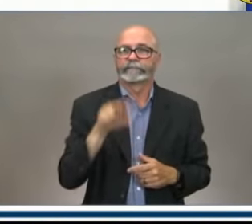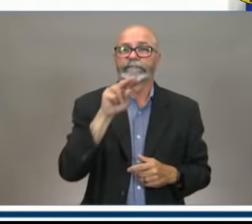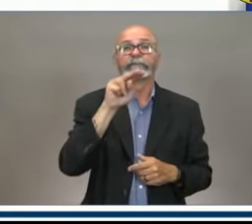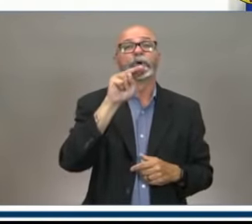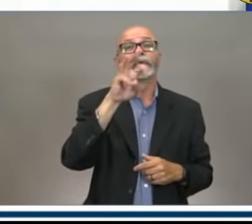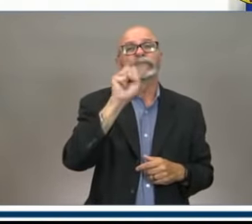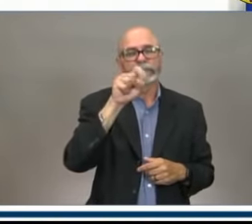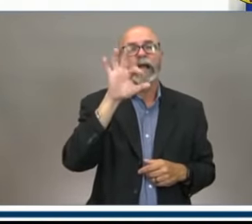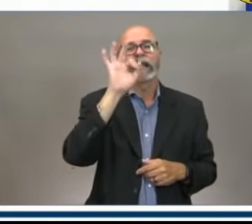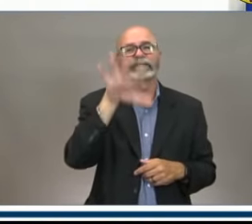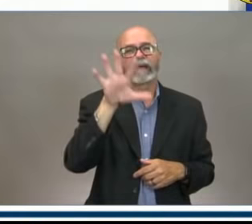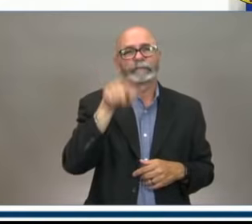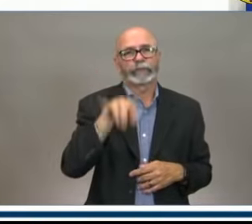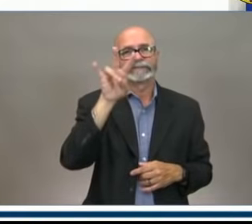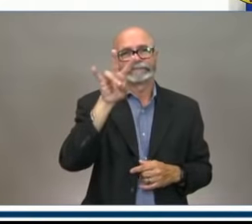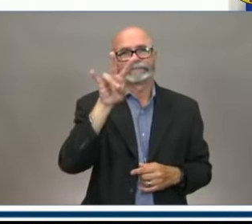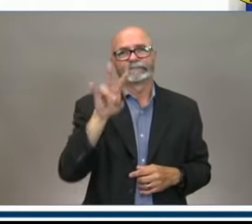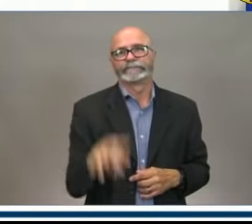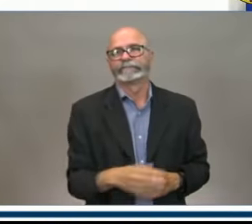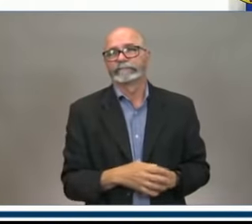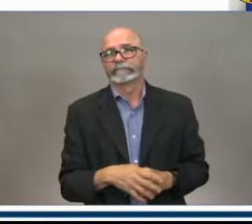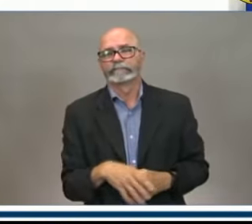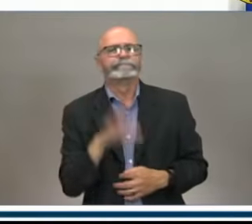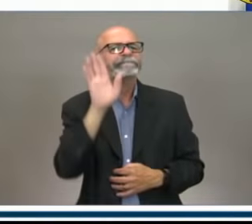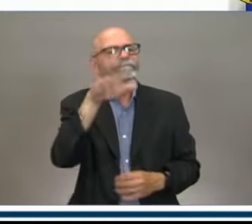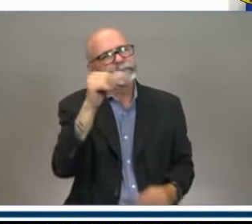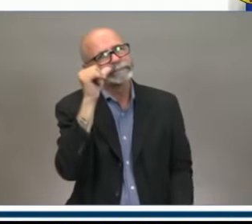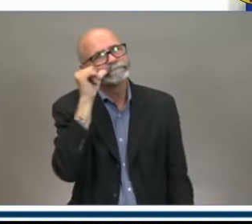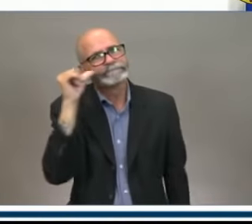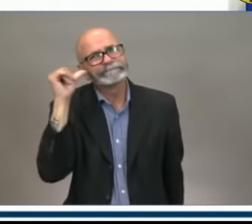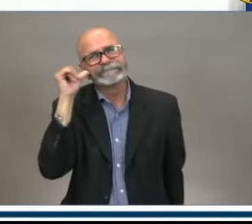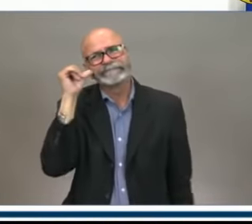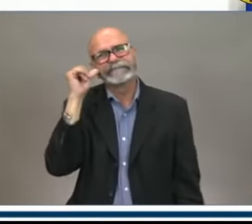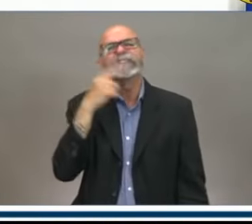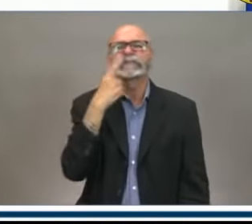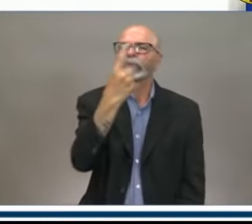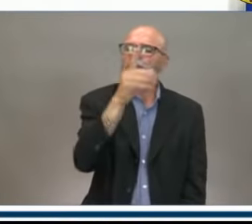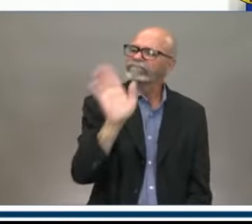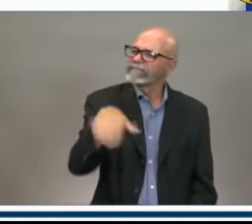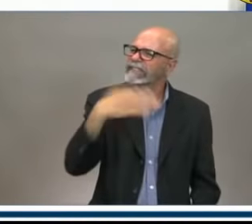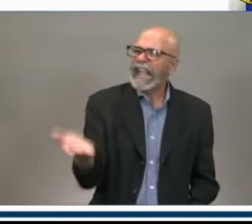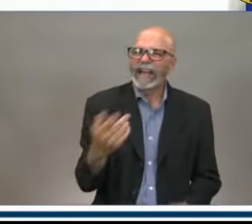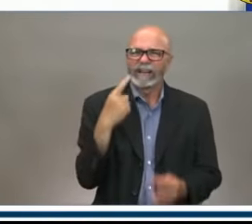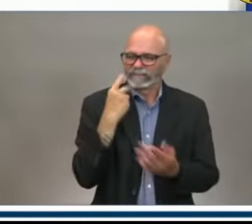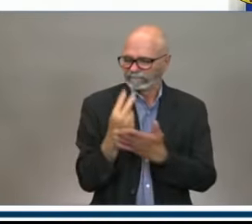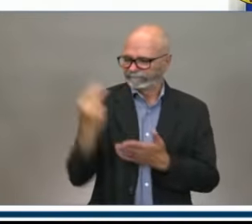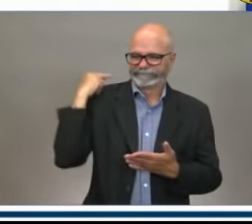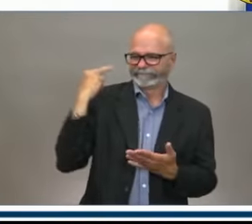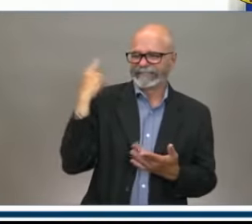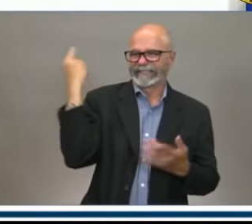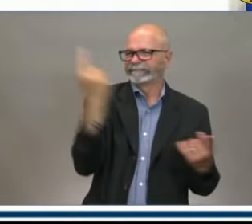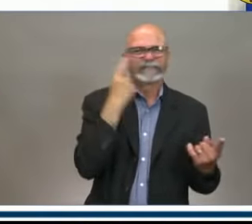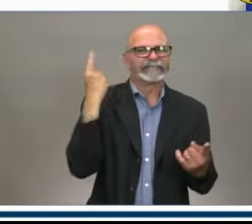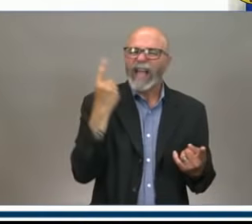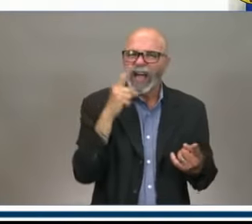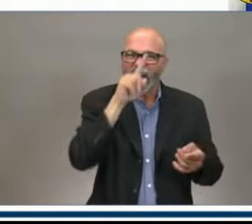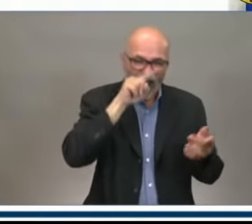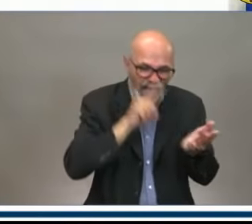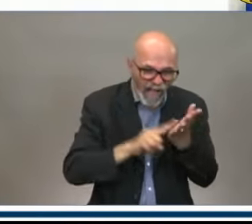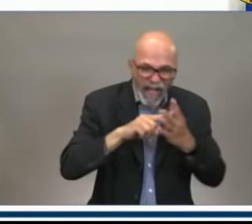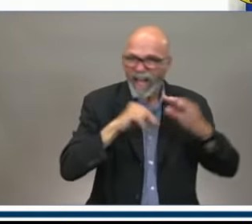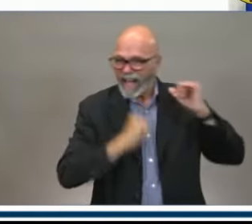you. Yesterday's reported death happened weeks ago, but was under investigation. Are there any other deaths that you're aware of, Dr. Strang, that